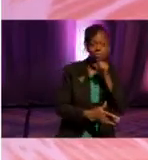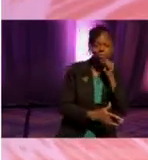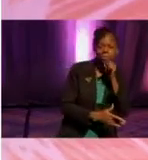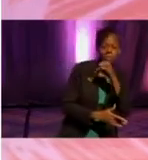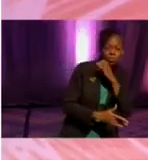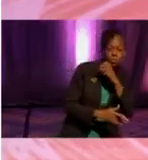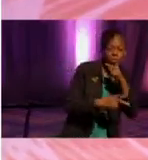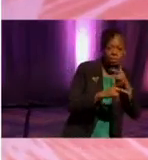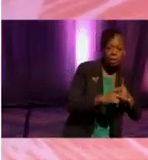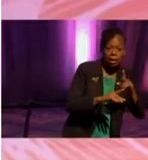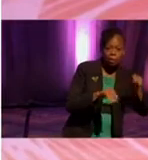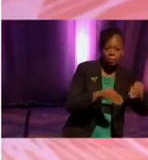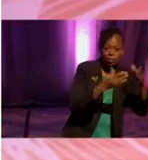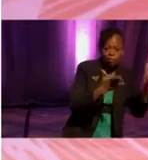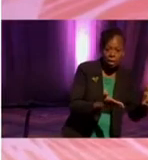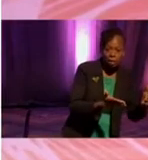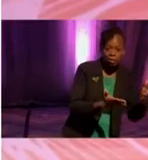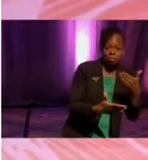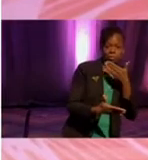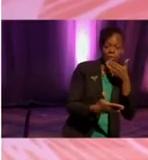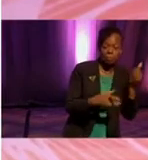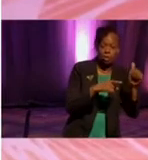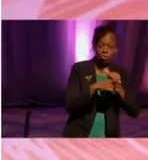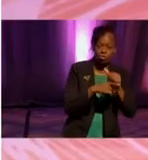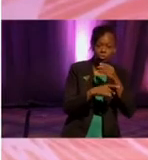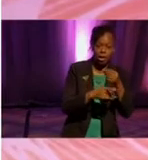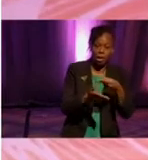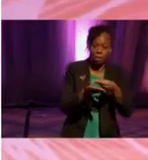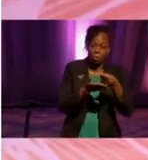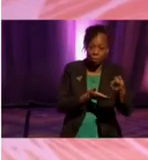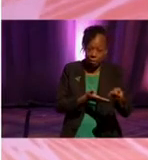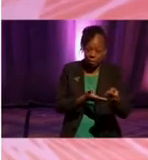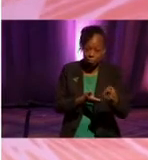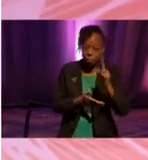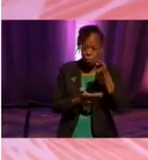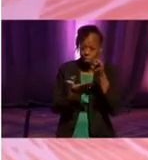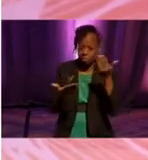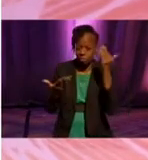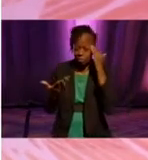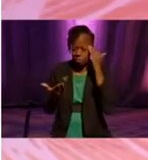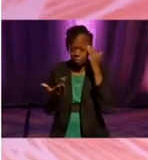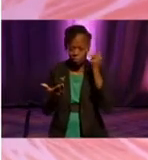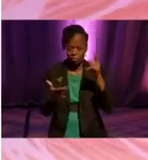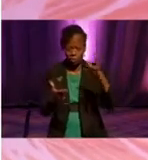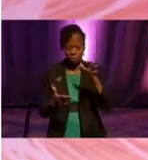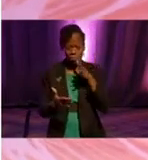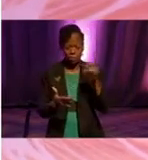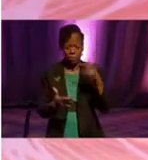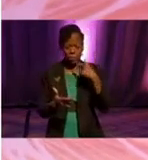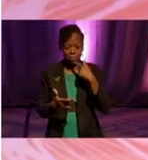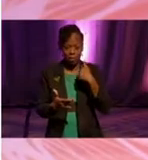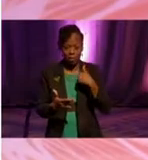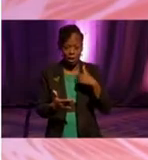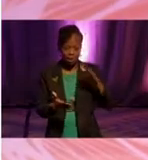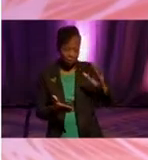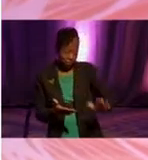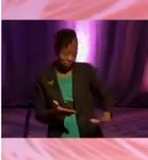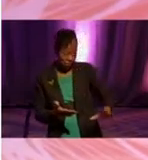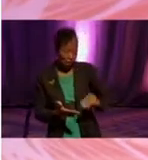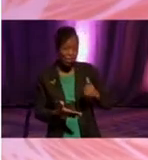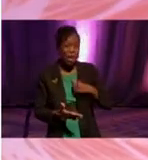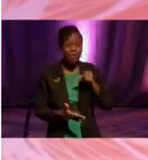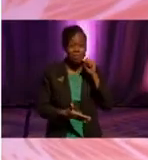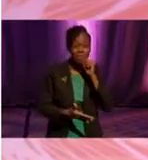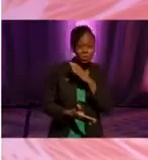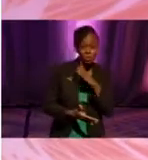paid. And one thing we know that moms are doing, if you're a mom like me, you have a little one and you have senior parents, and